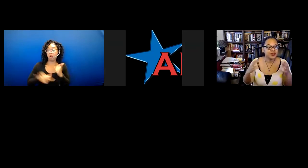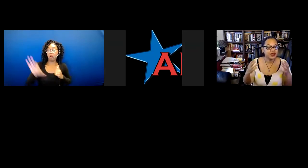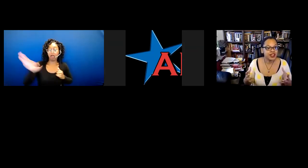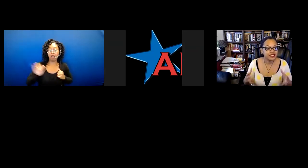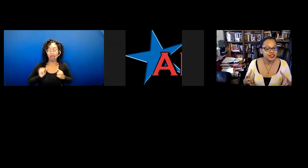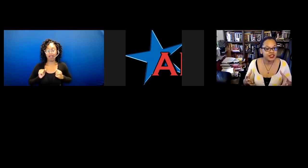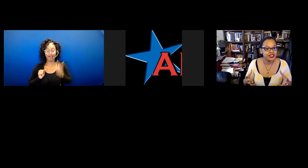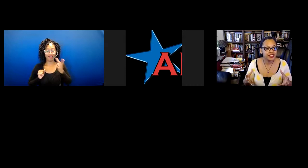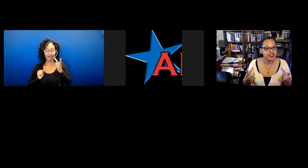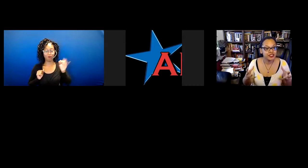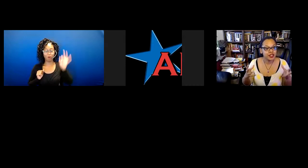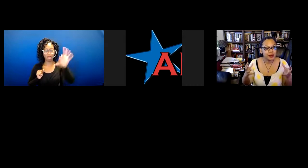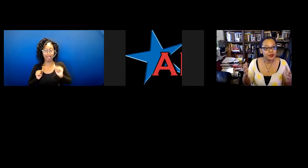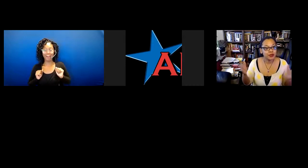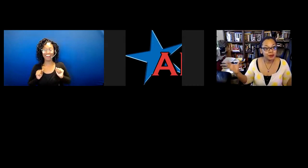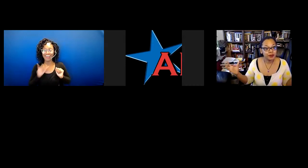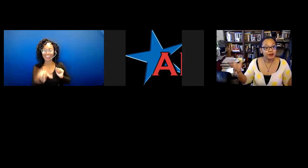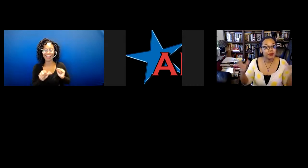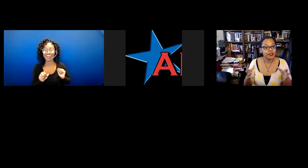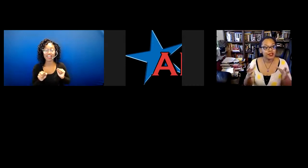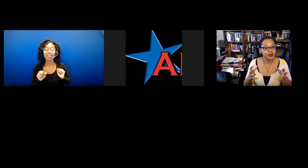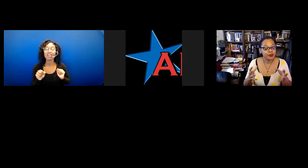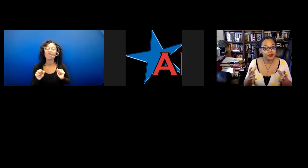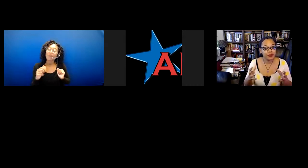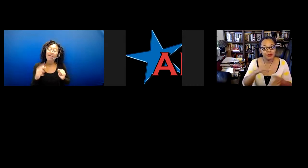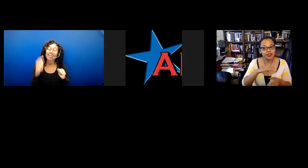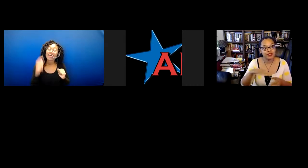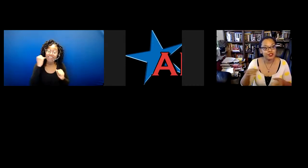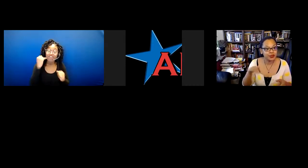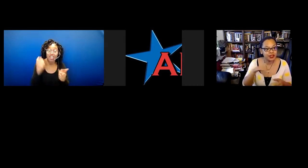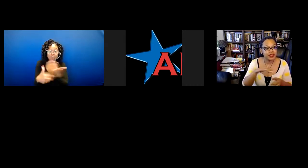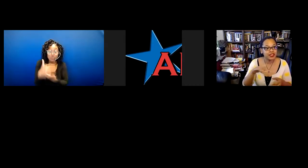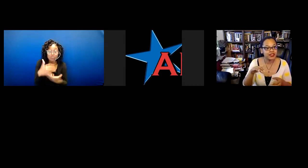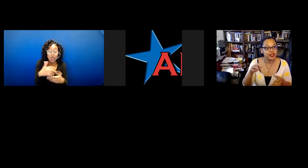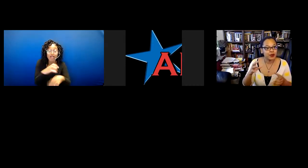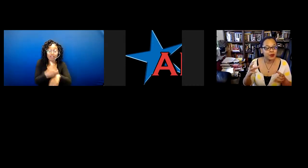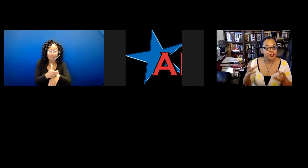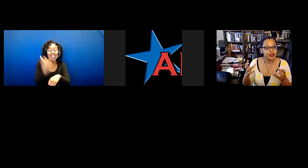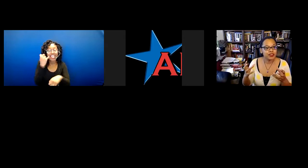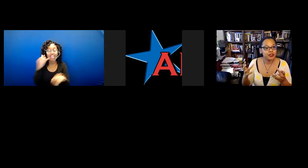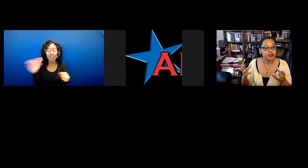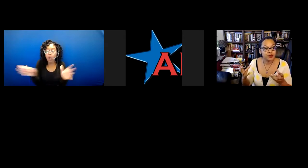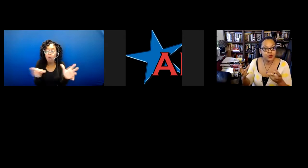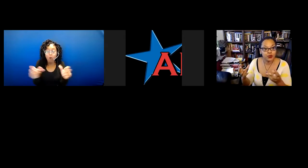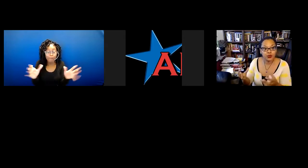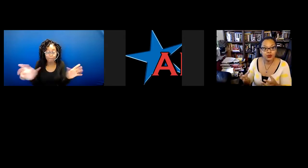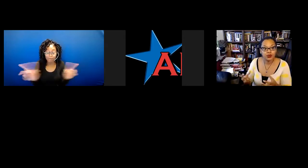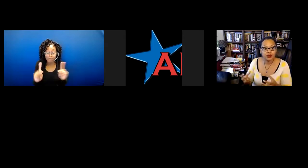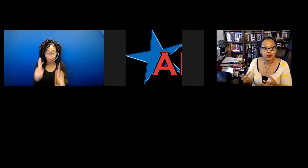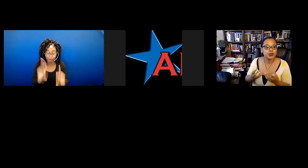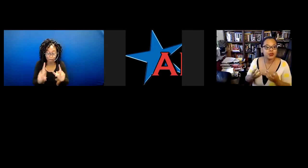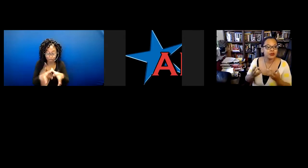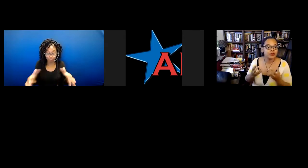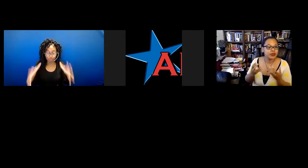social construct is when you get a bunch of people together in one room and they start doing things, what are those sort of rules